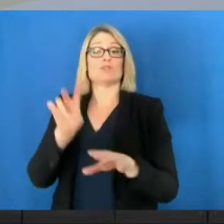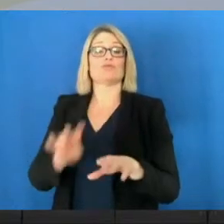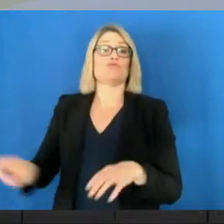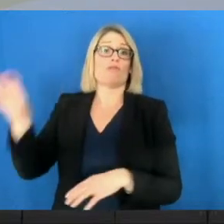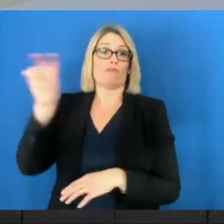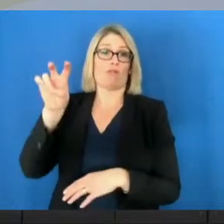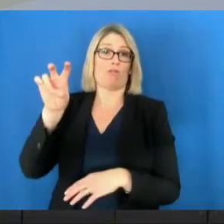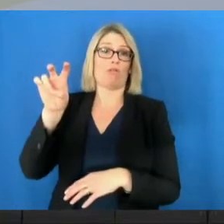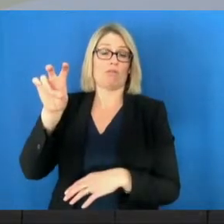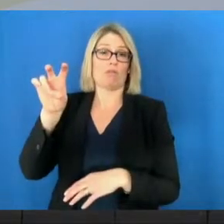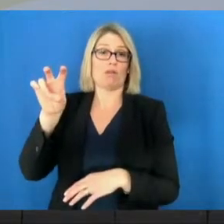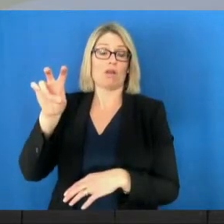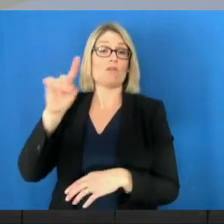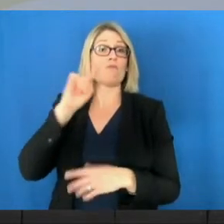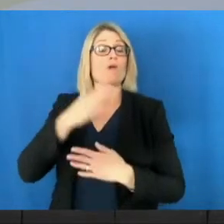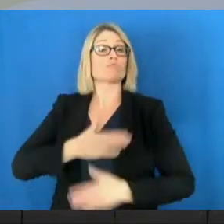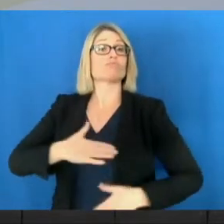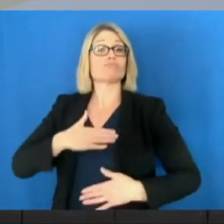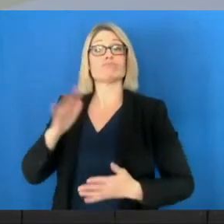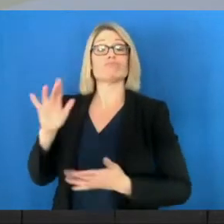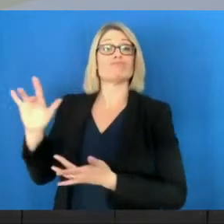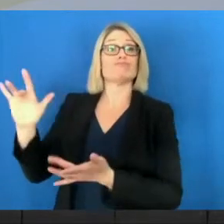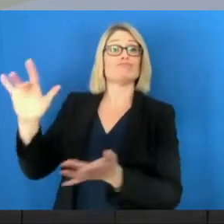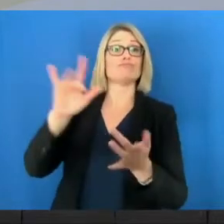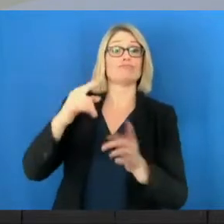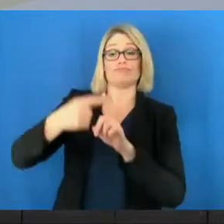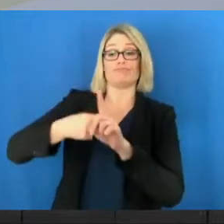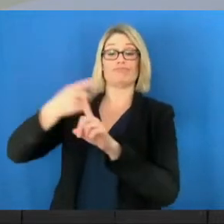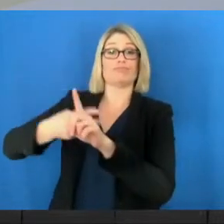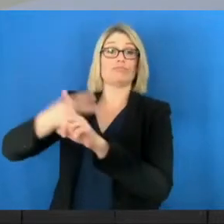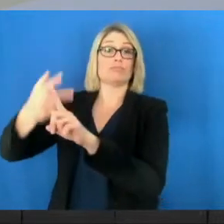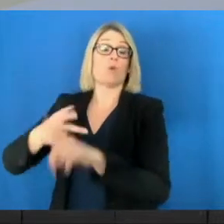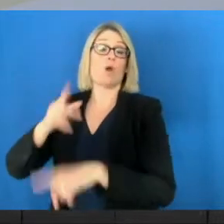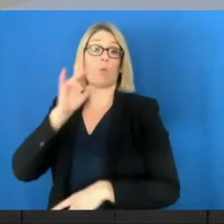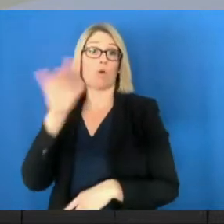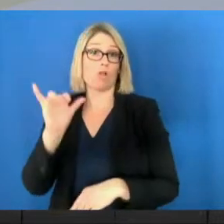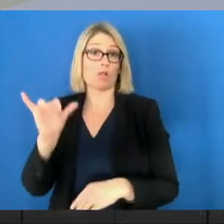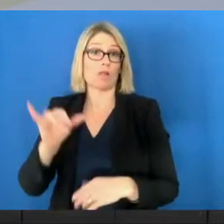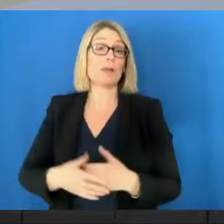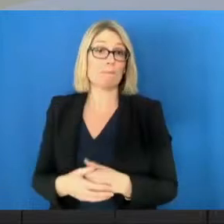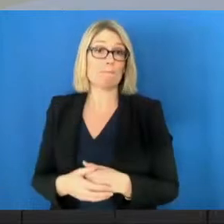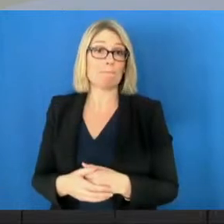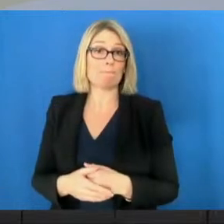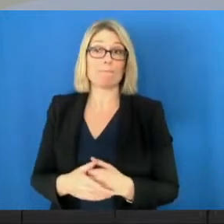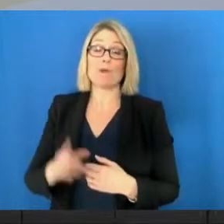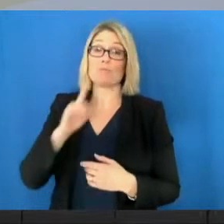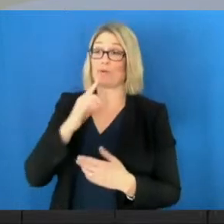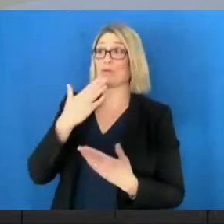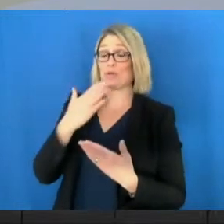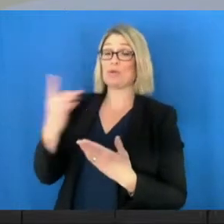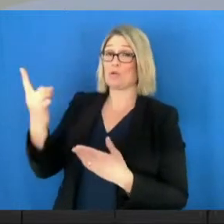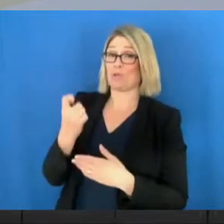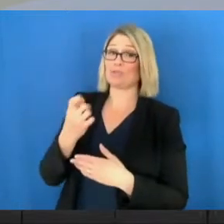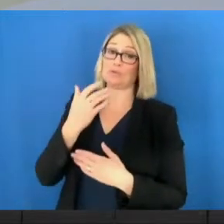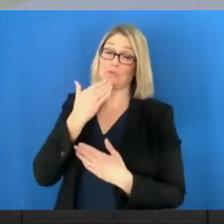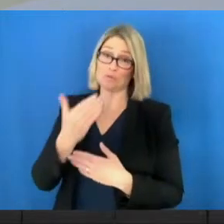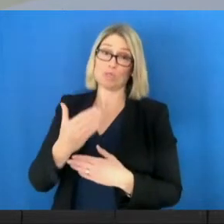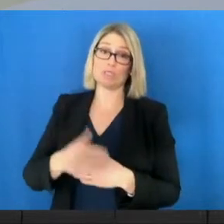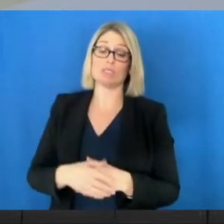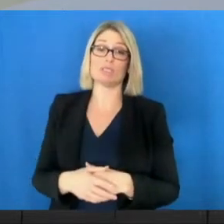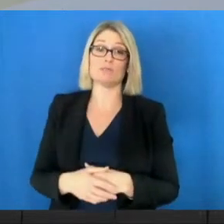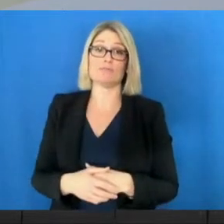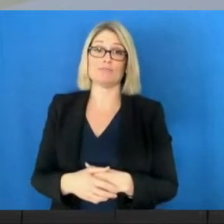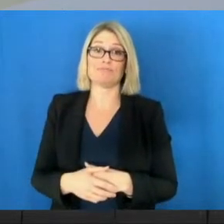and tourism in the months ahead. And that is a really good question that